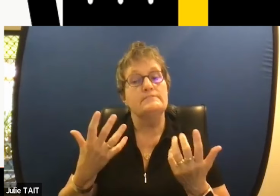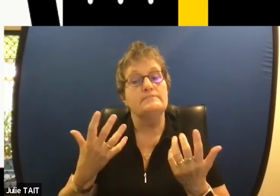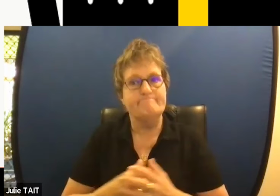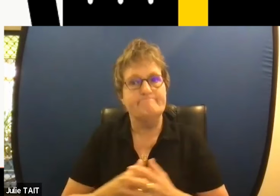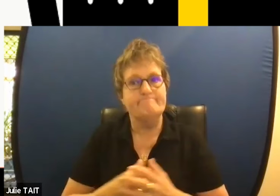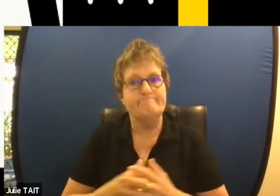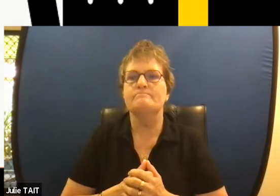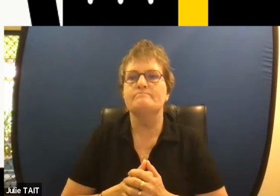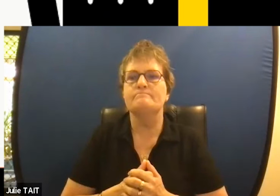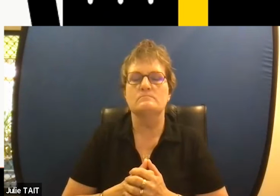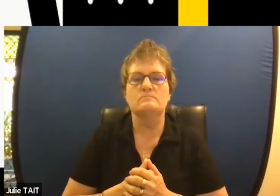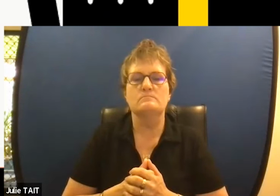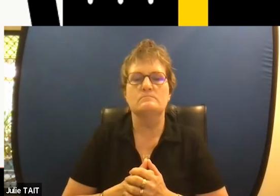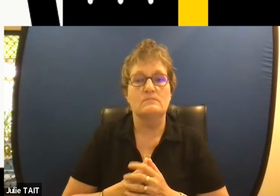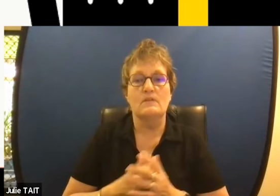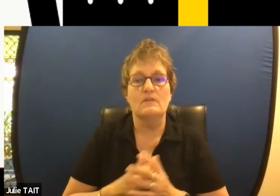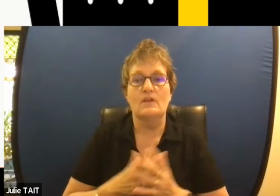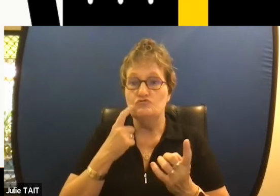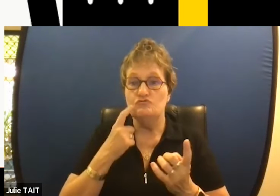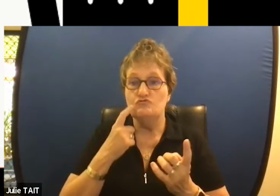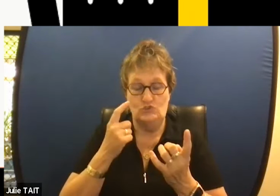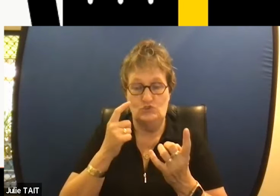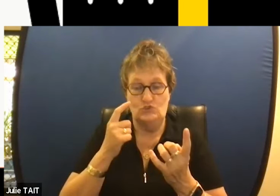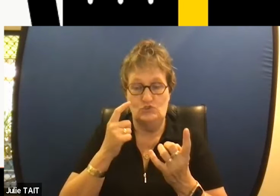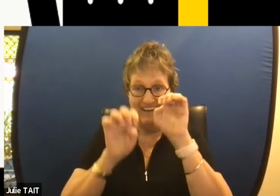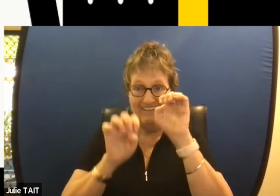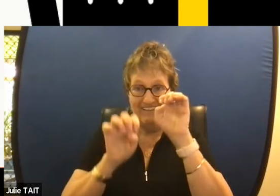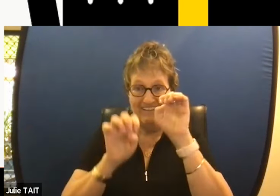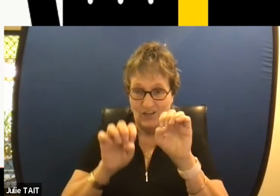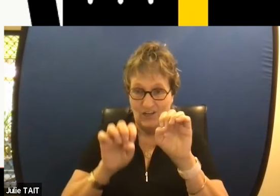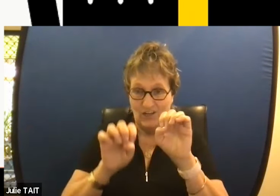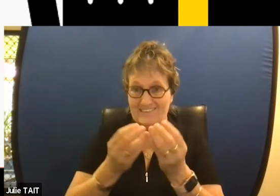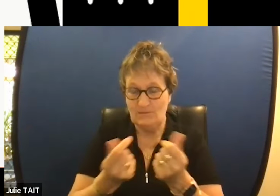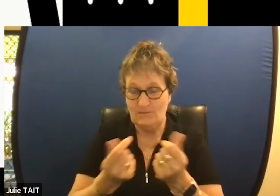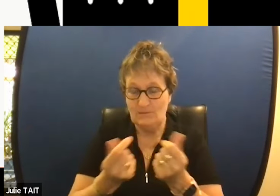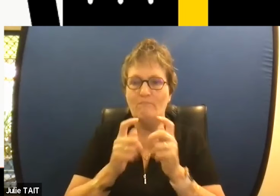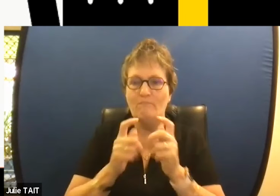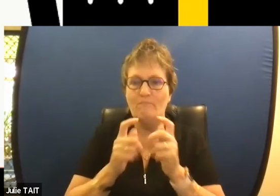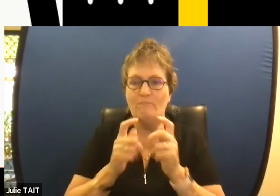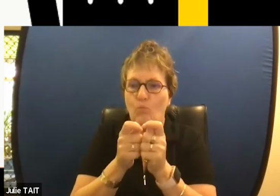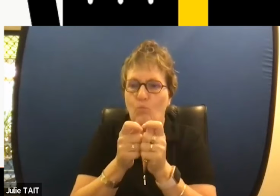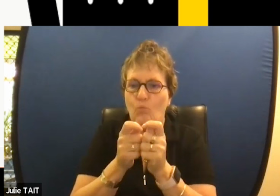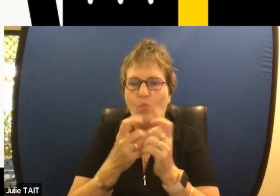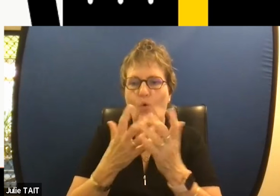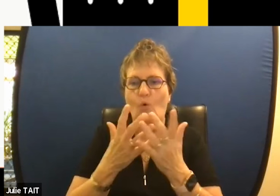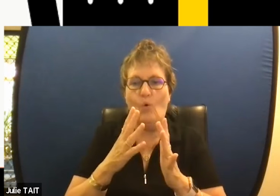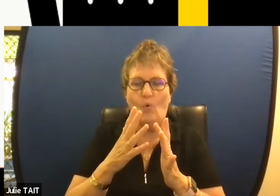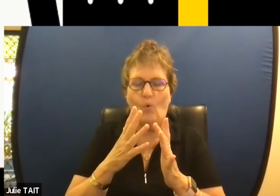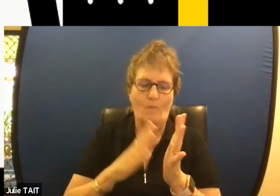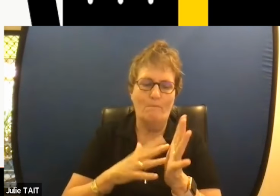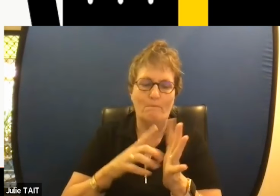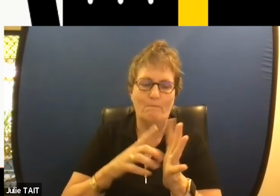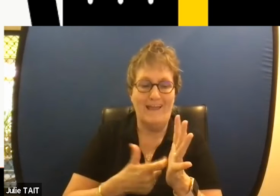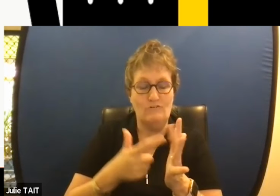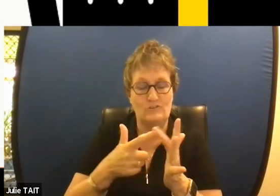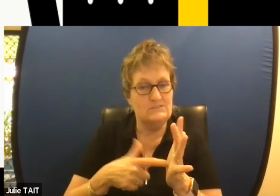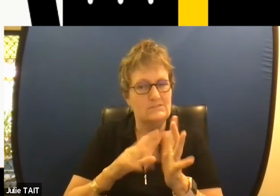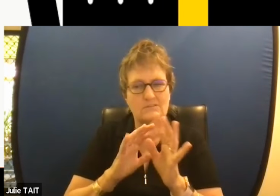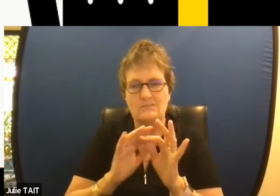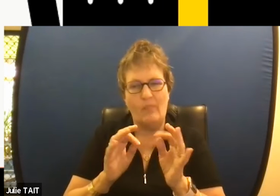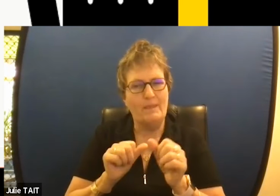simply evaluating somebody for their functional worth and merit is not the best motivation for